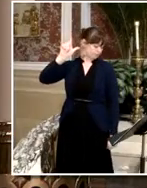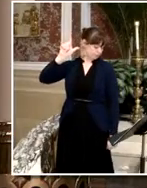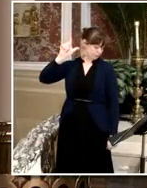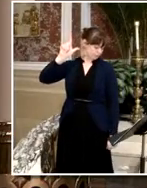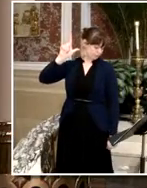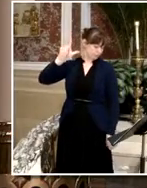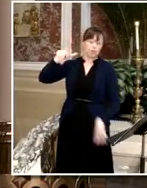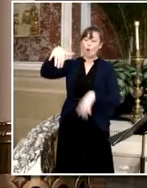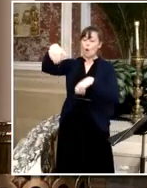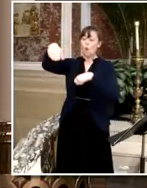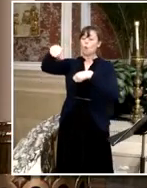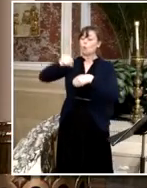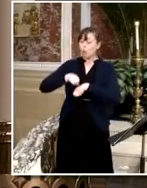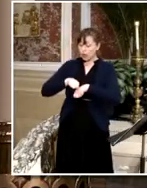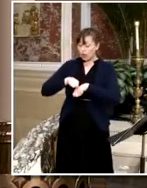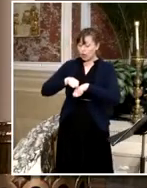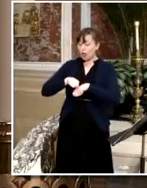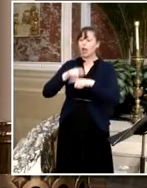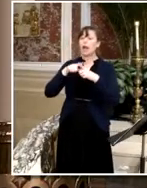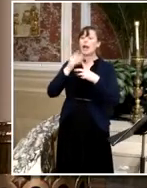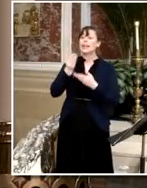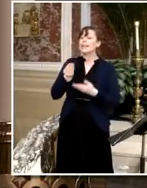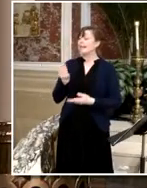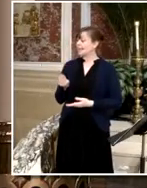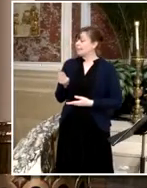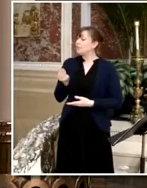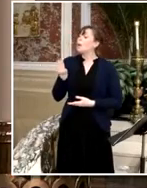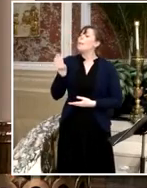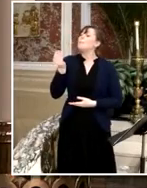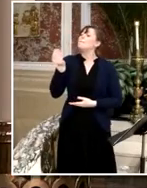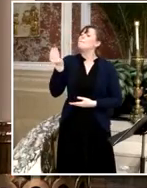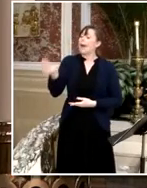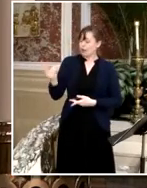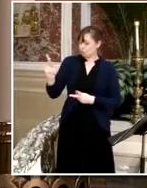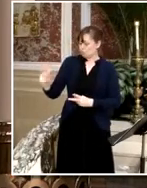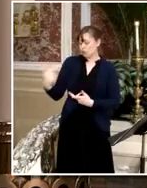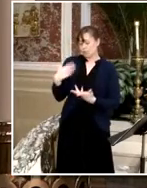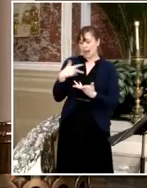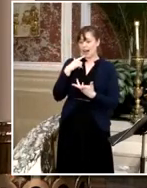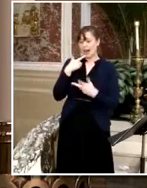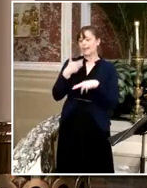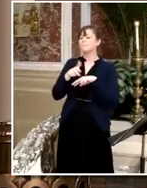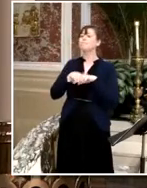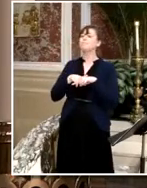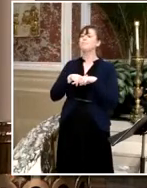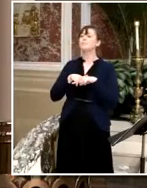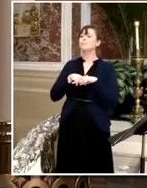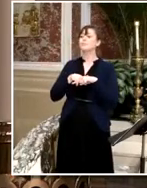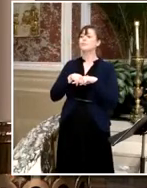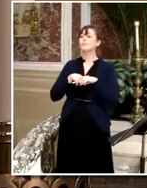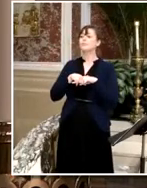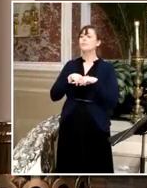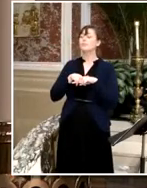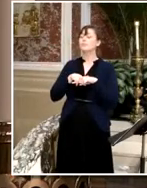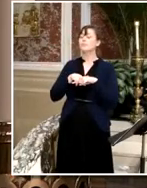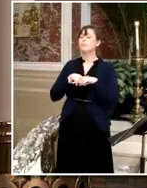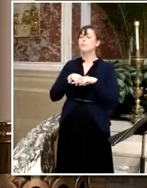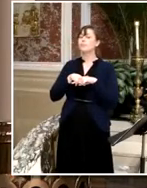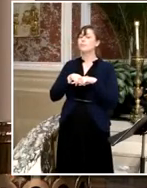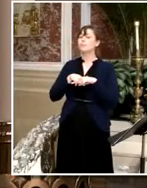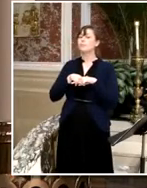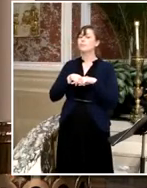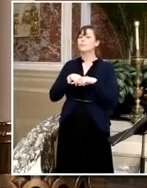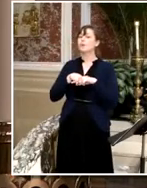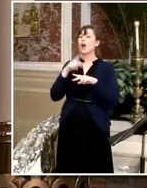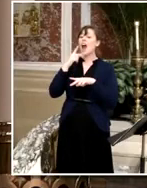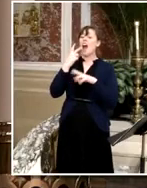Rolling up the scroll, he handed it back to the attendant and sat down. And the eyes